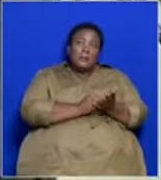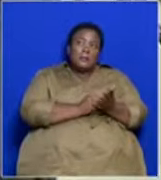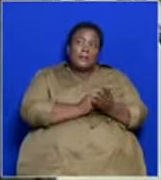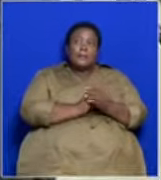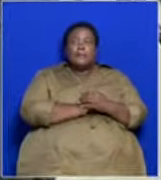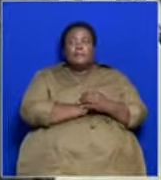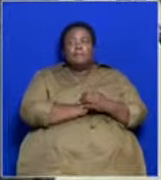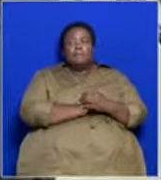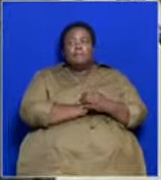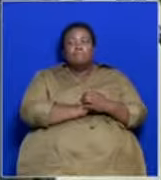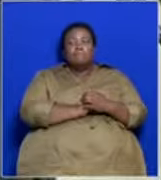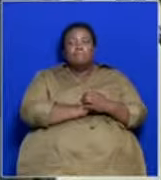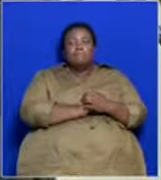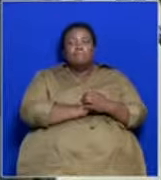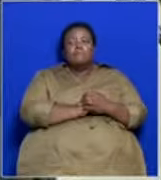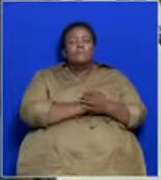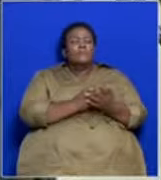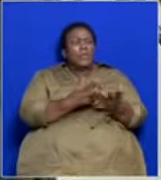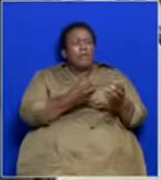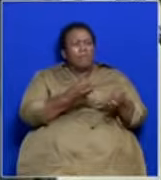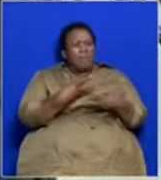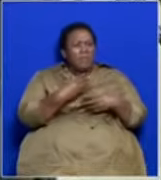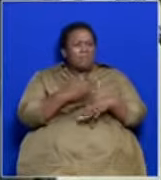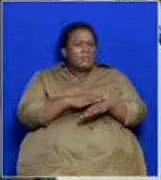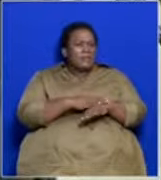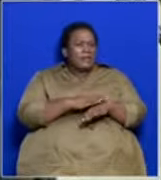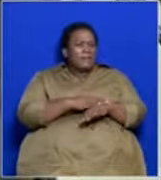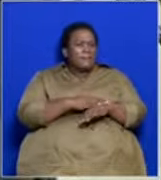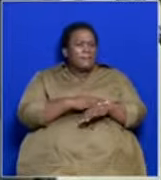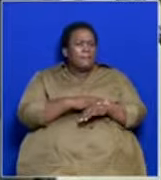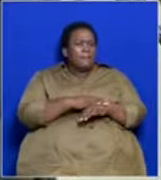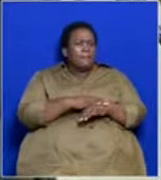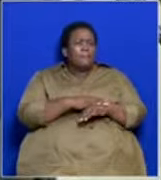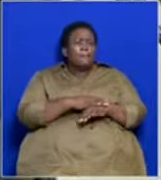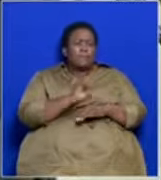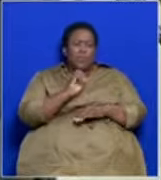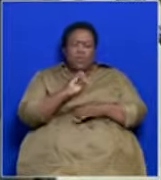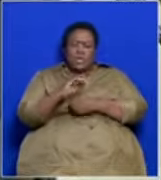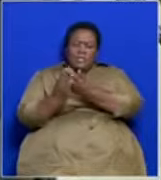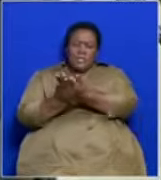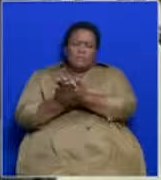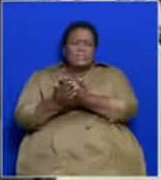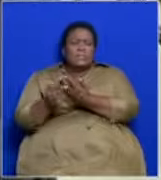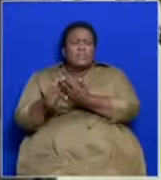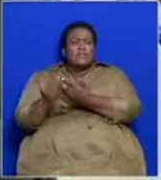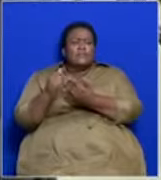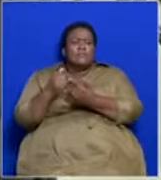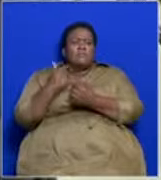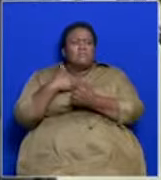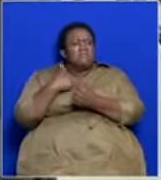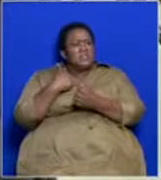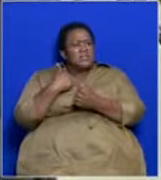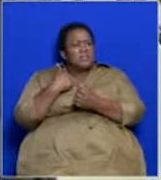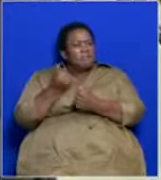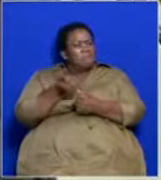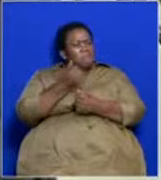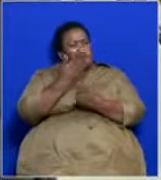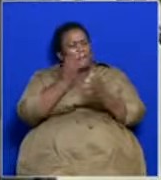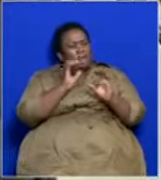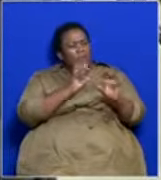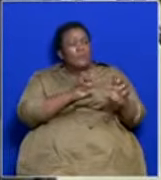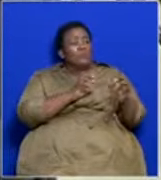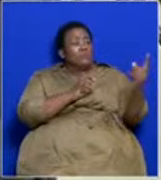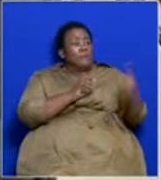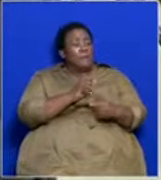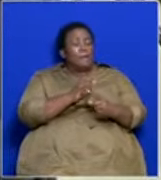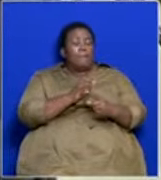given time. There is an attachment of my subpoena, I went there. The